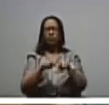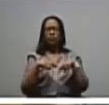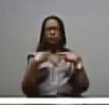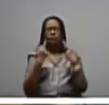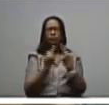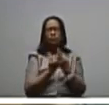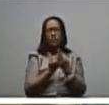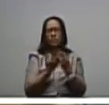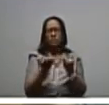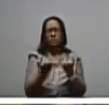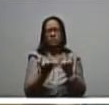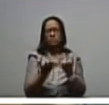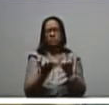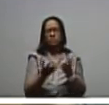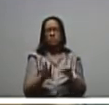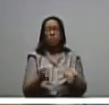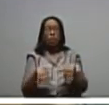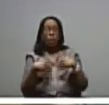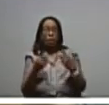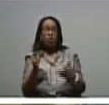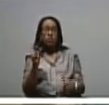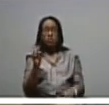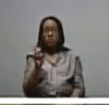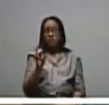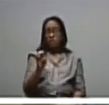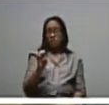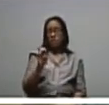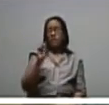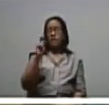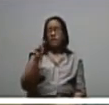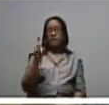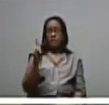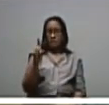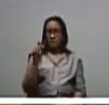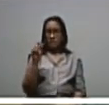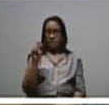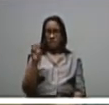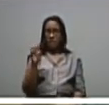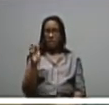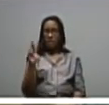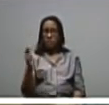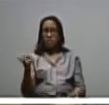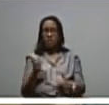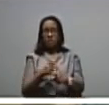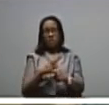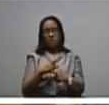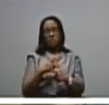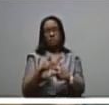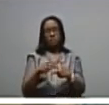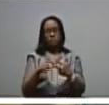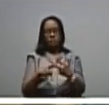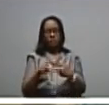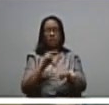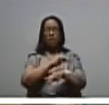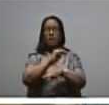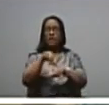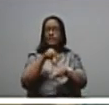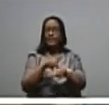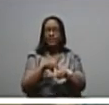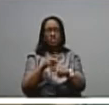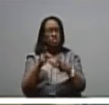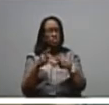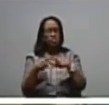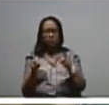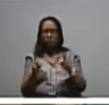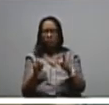different gender, different nationality, different culture,